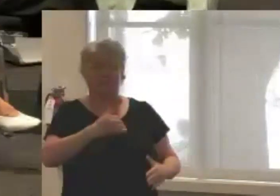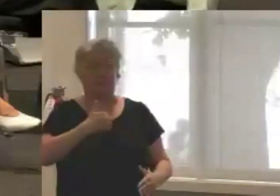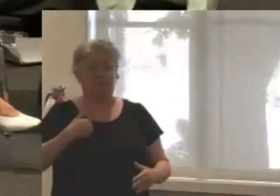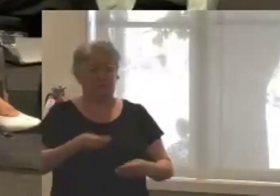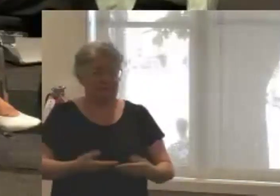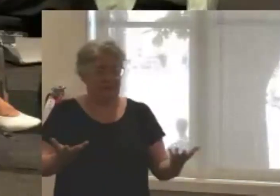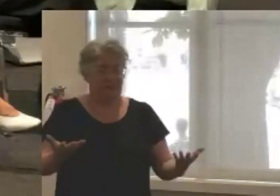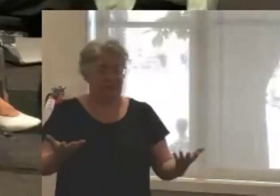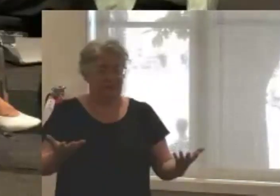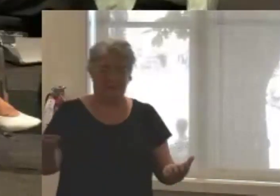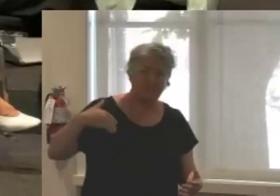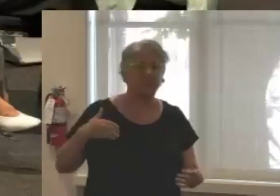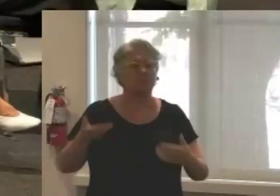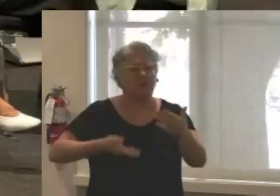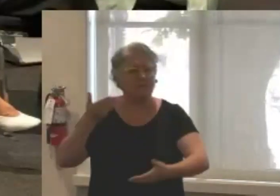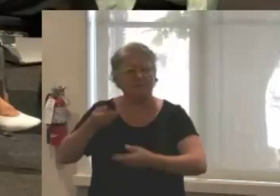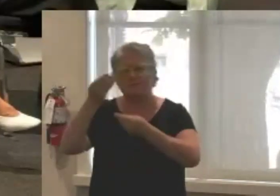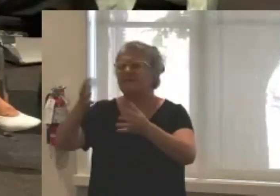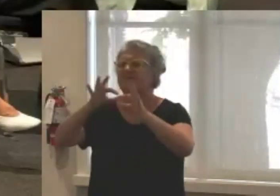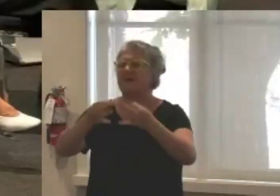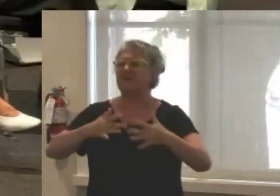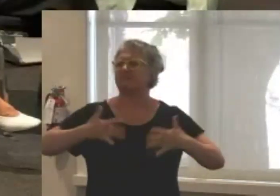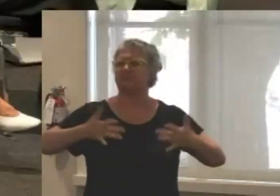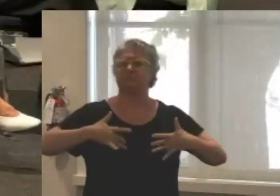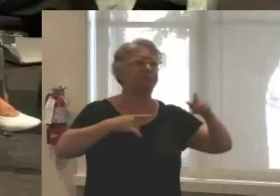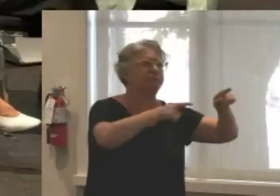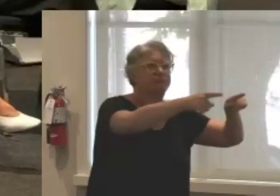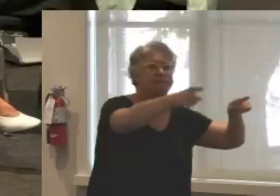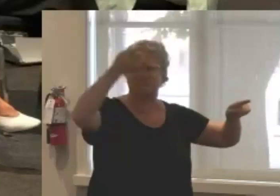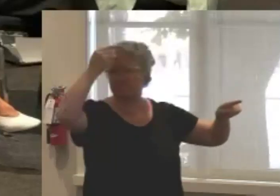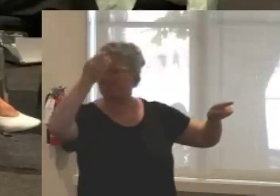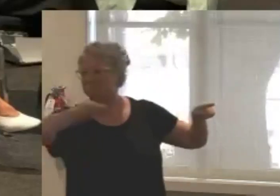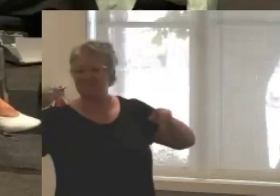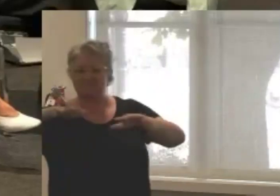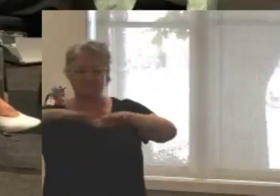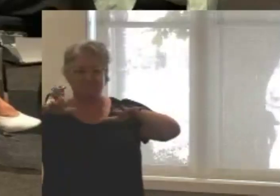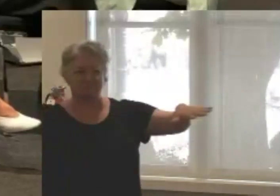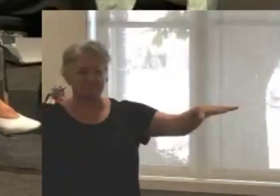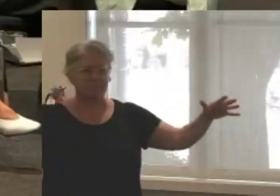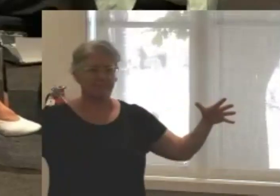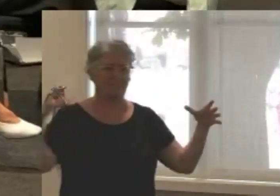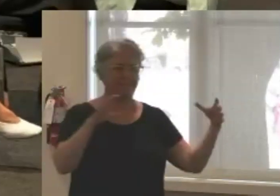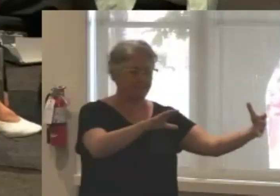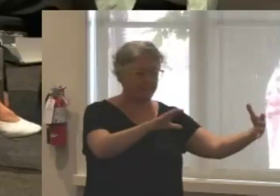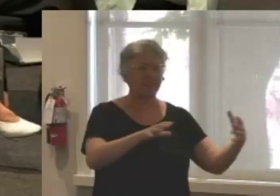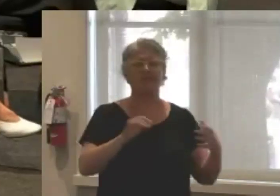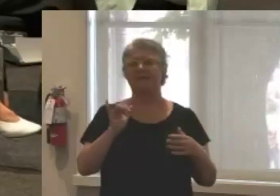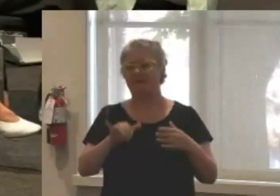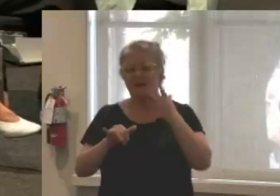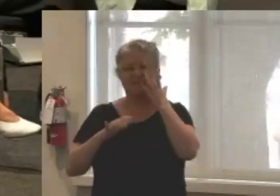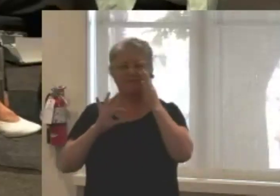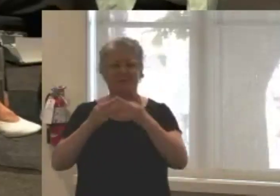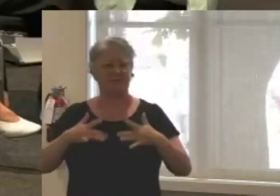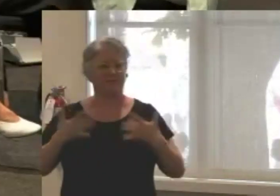that. And we try to involve as many family activities as possible where the parents can come by as well. So we try to create family events. We also do